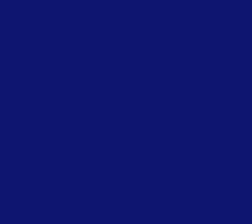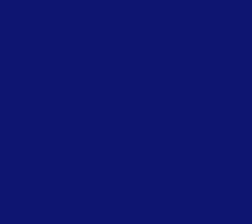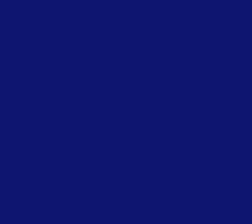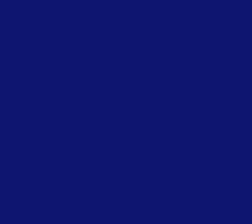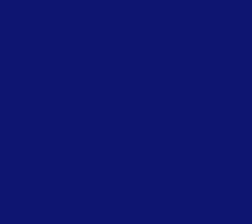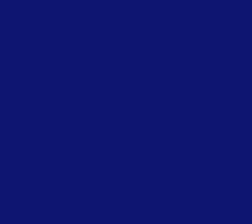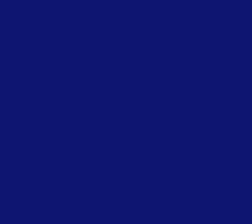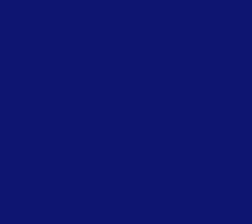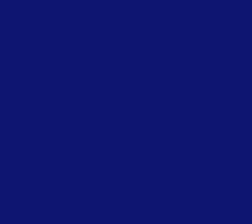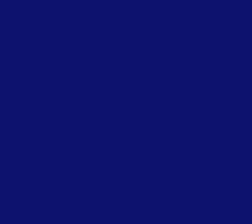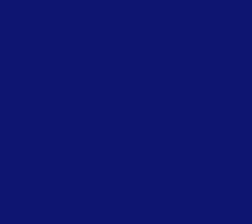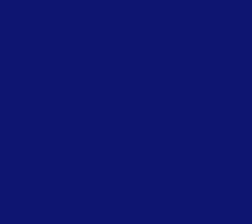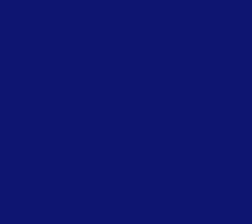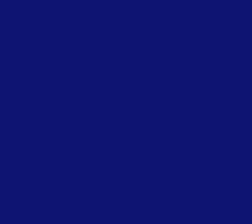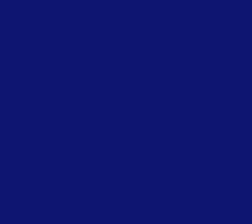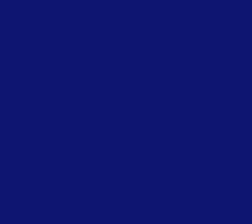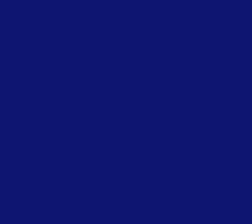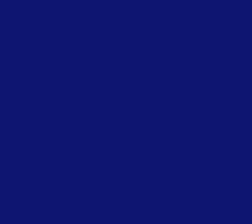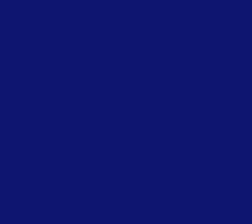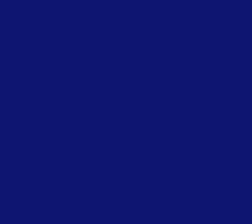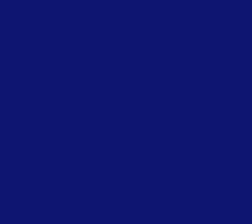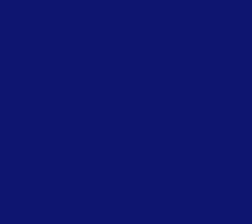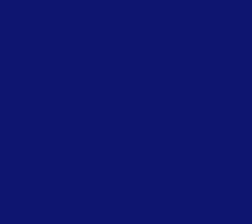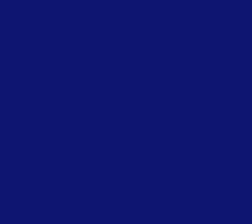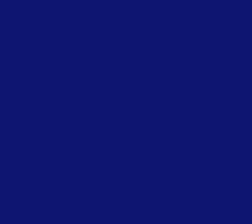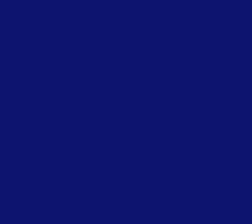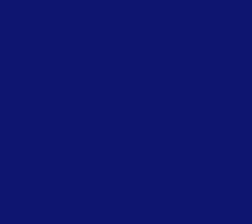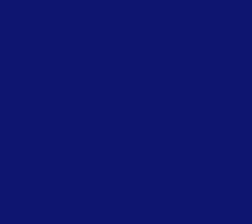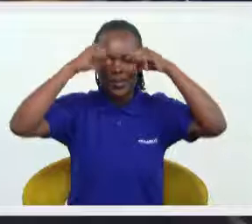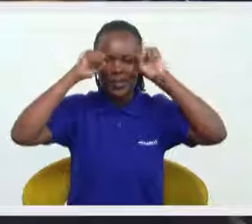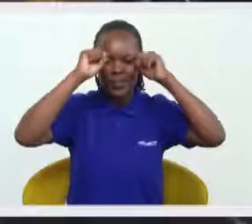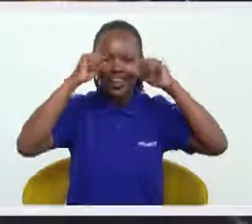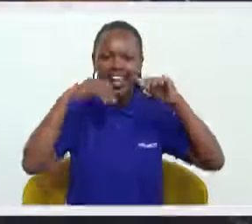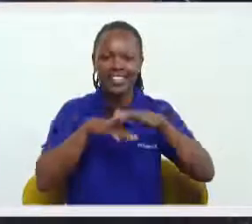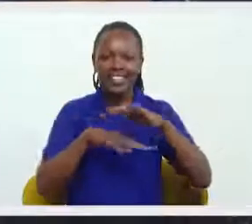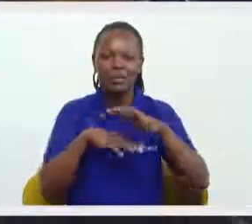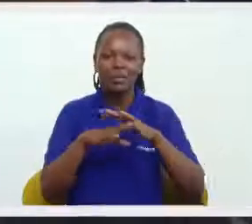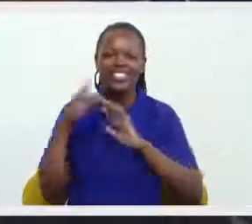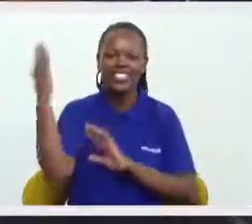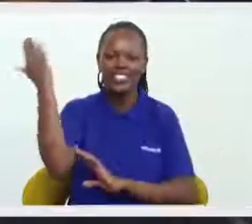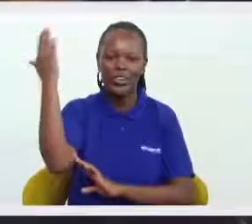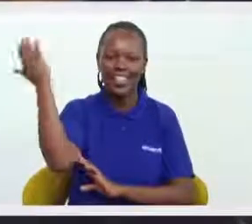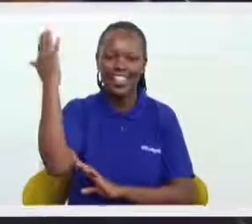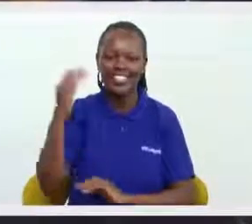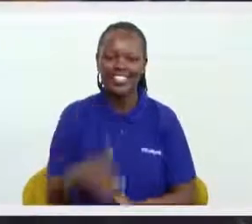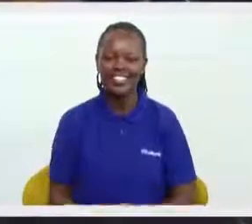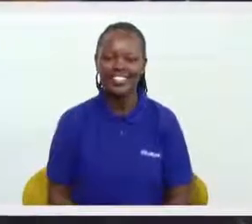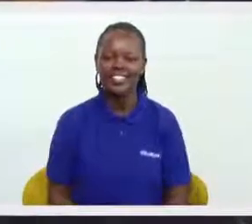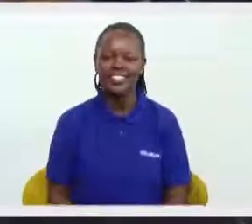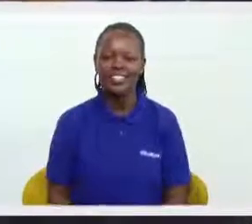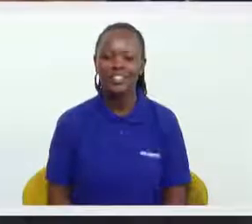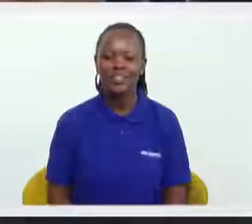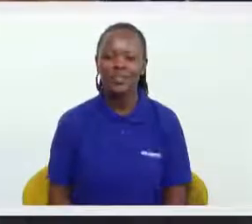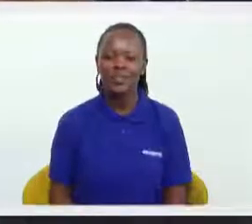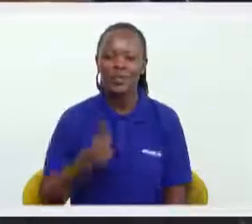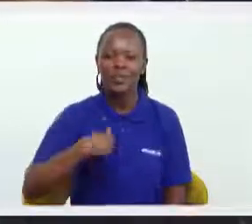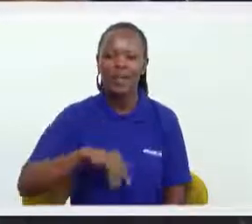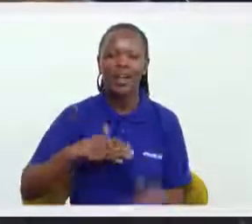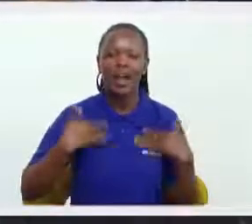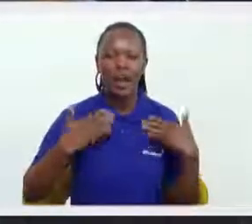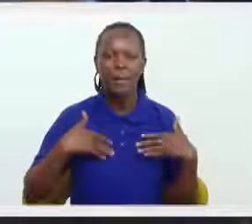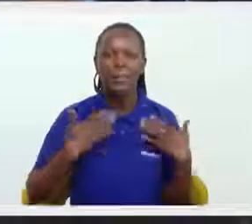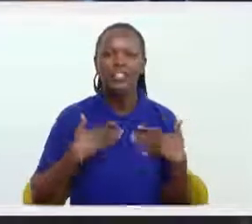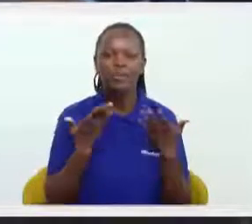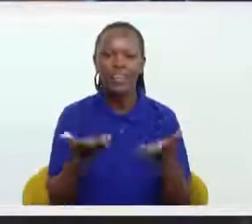Hi everyone. Welcome to the Google Accessibility Showcase. We're thrilled to be here in Kenya and